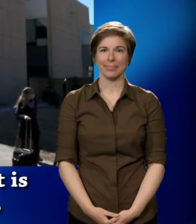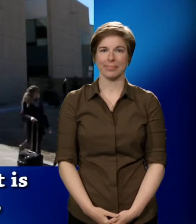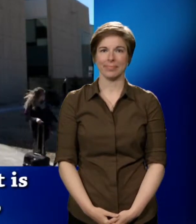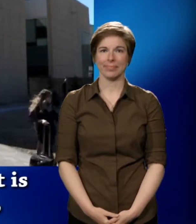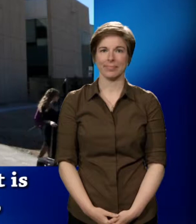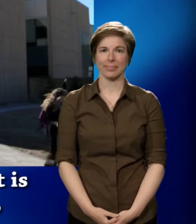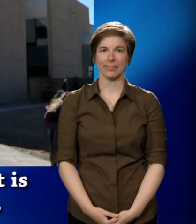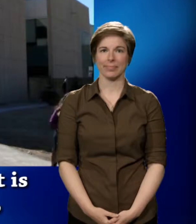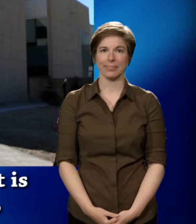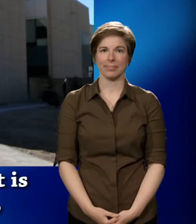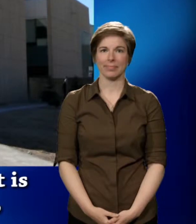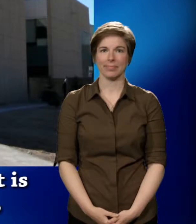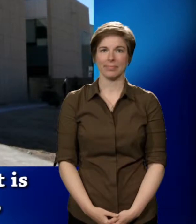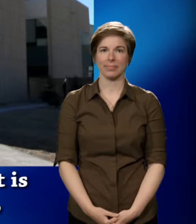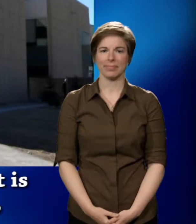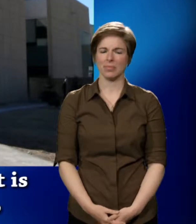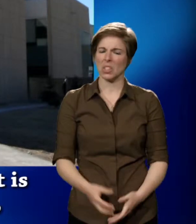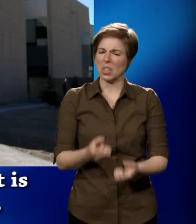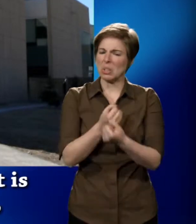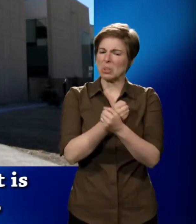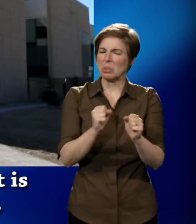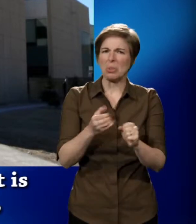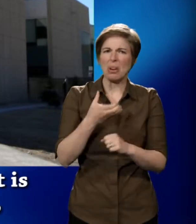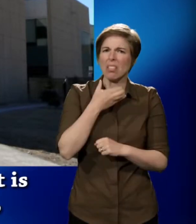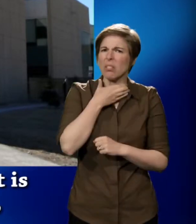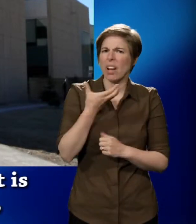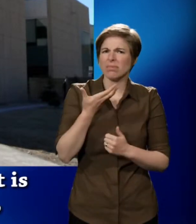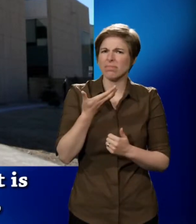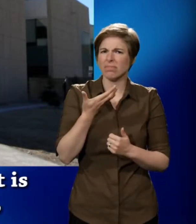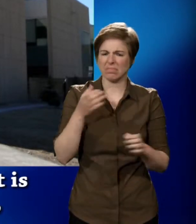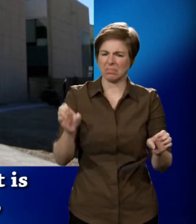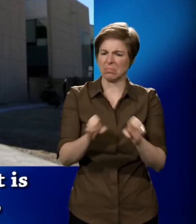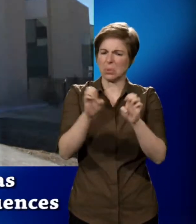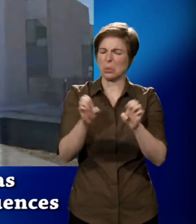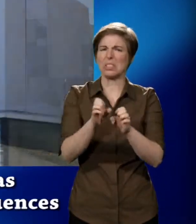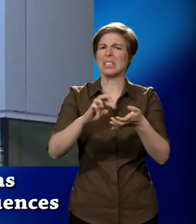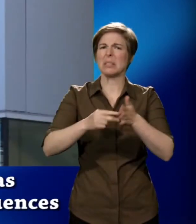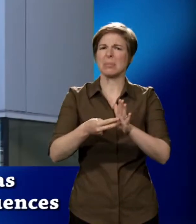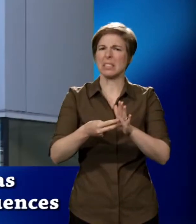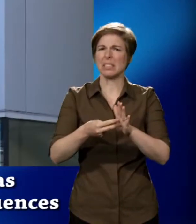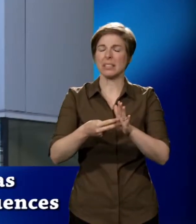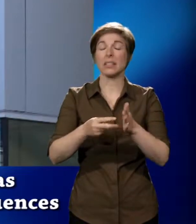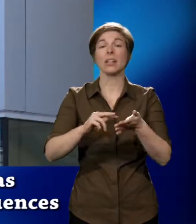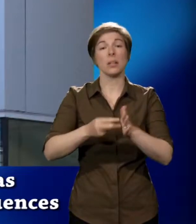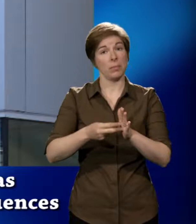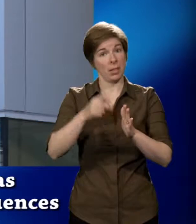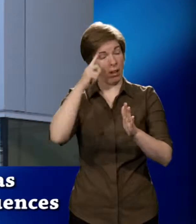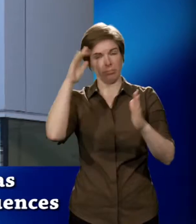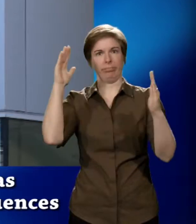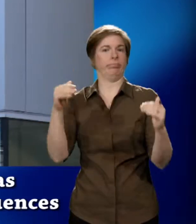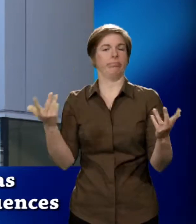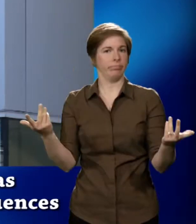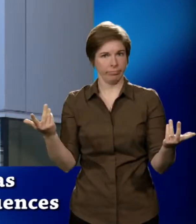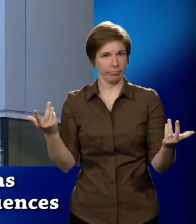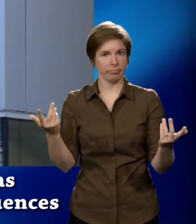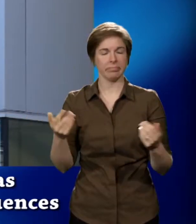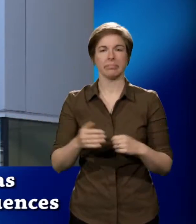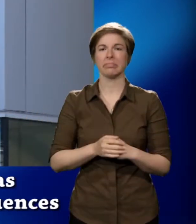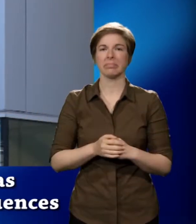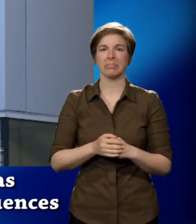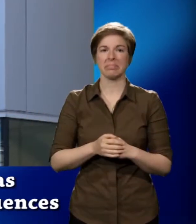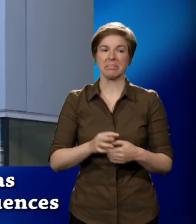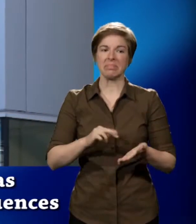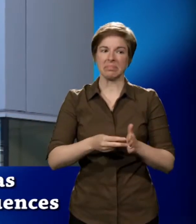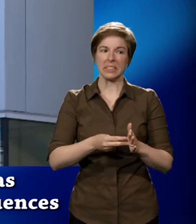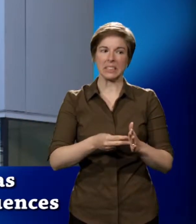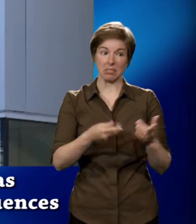An emergency or a security threat is classified by a couple of things. One, that it's unforeseen, that it has